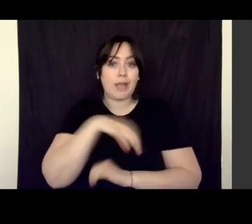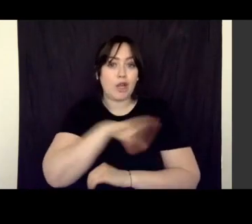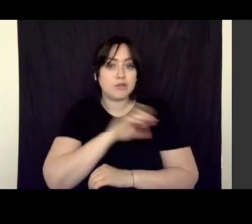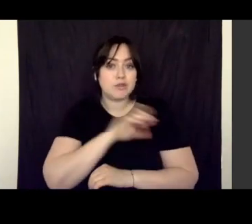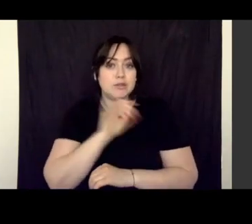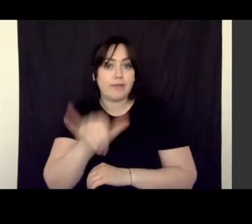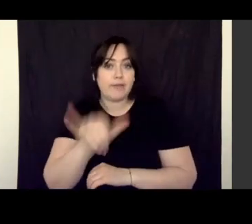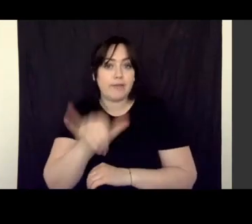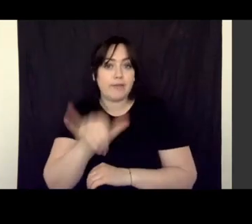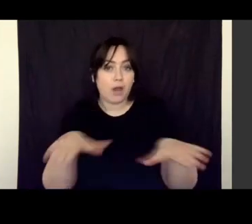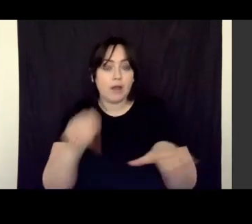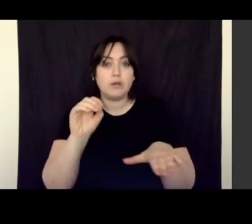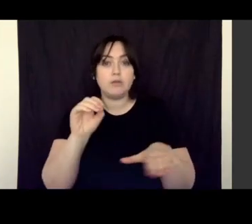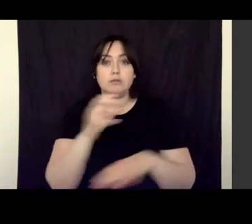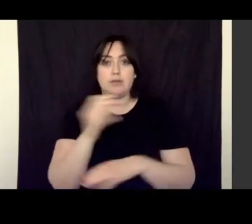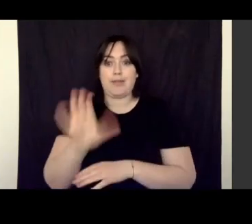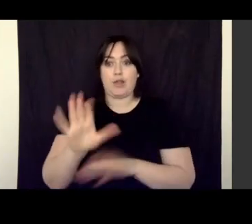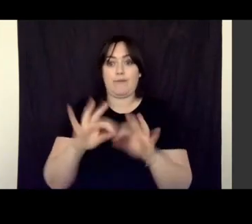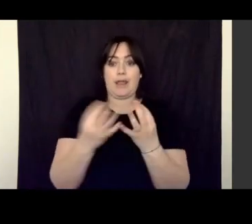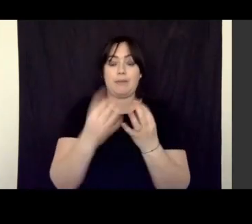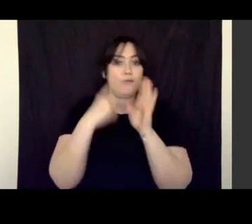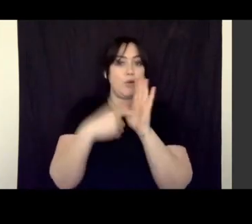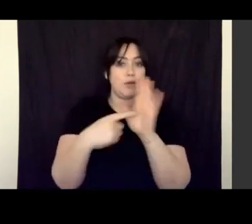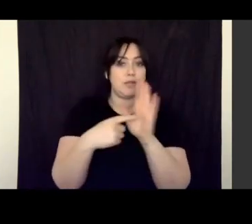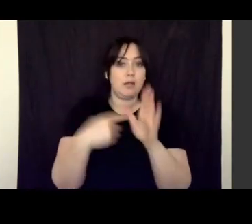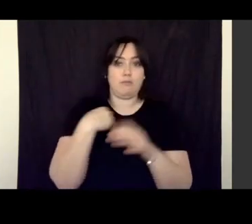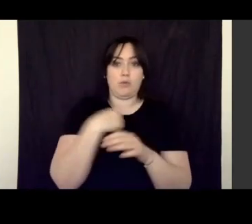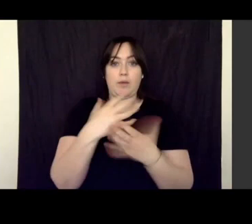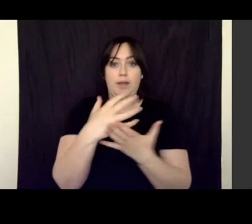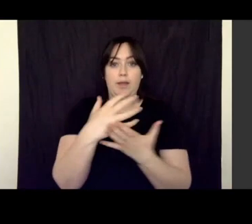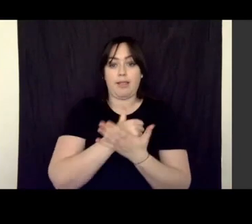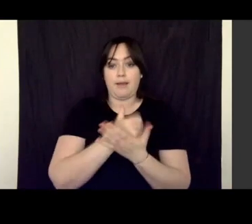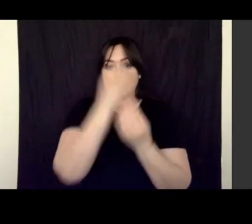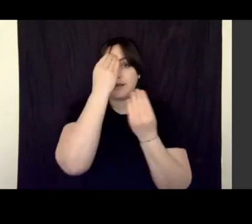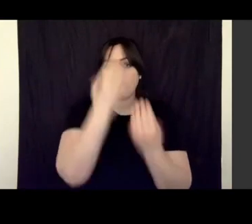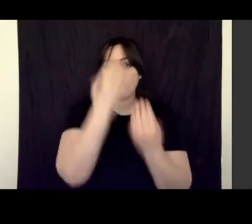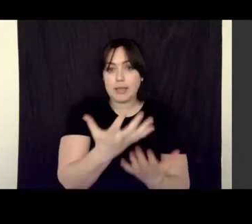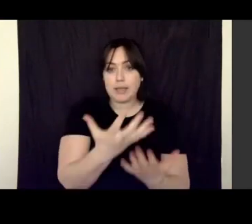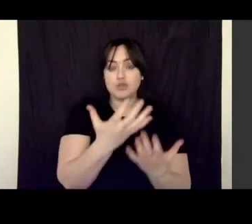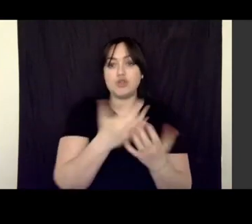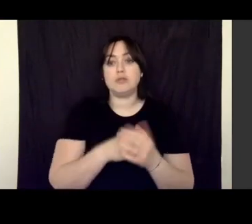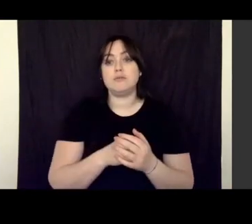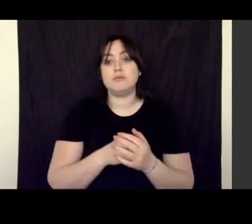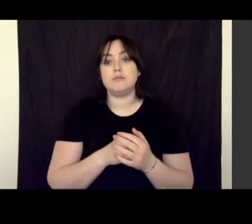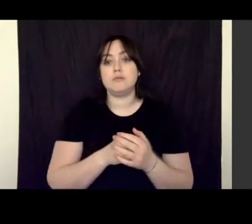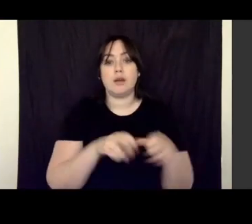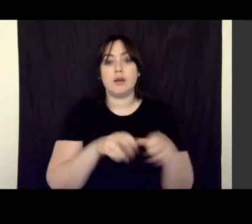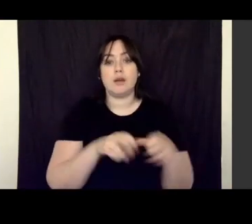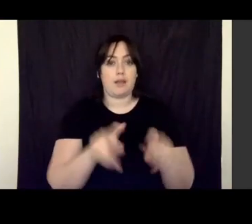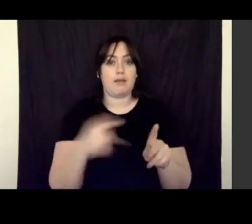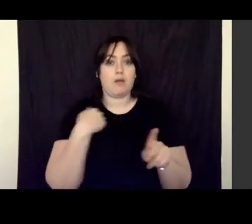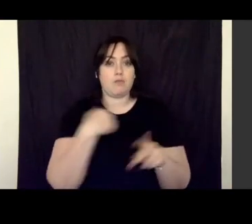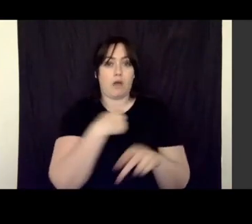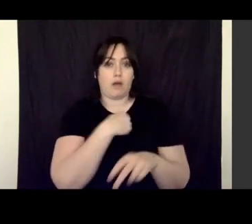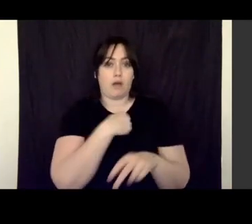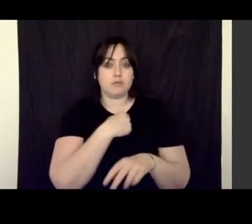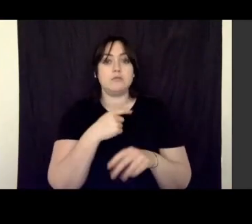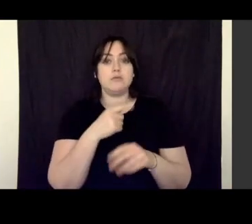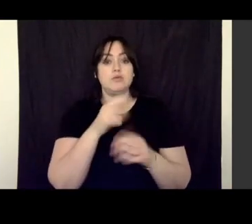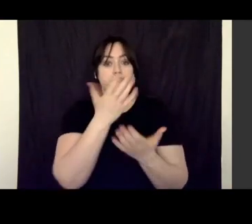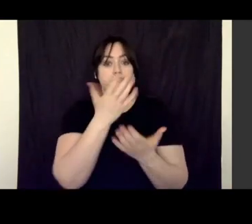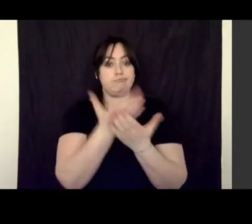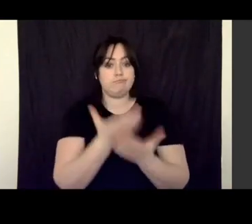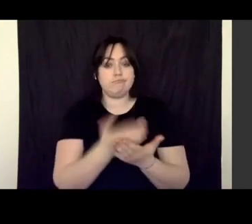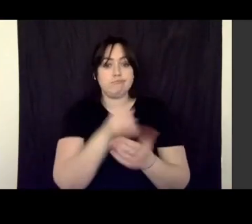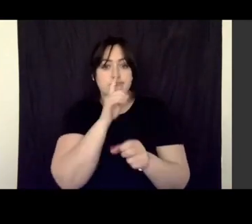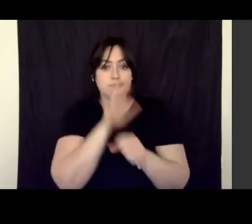her family. So, for instance, we collected information that allow us to verify whether the module was providing